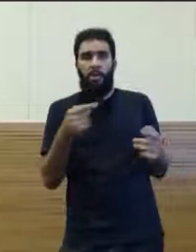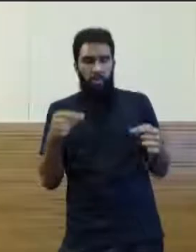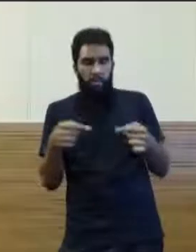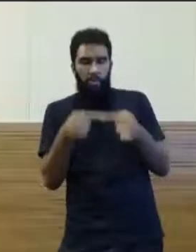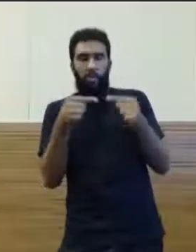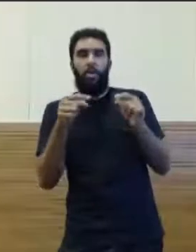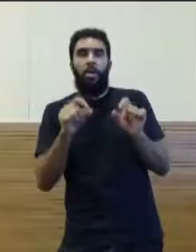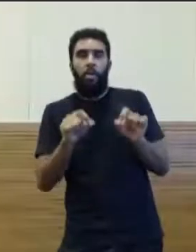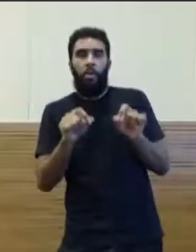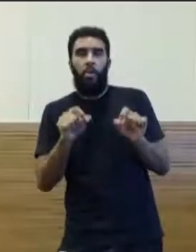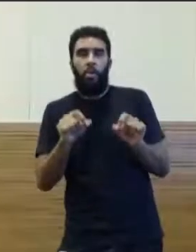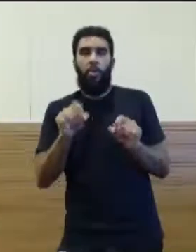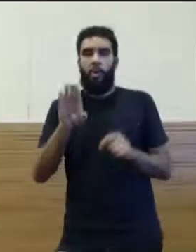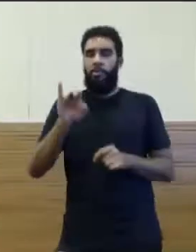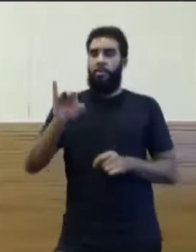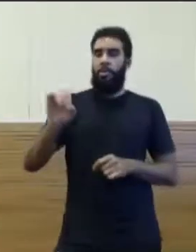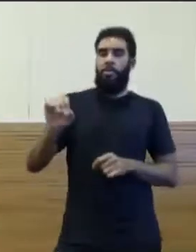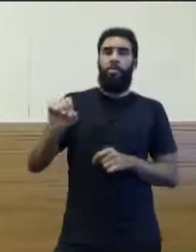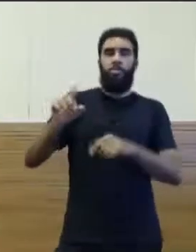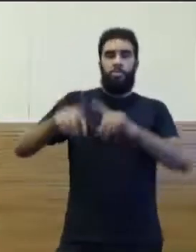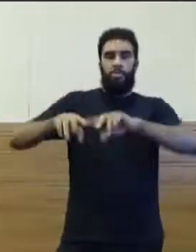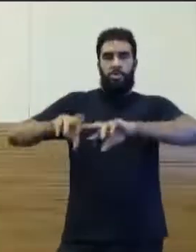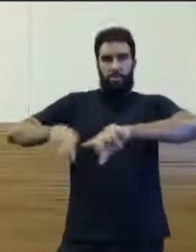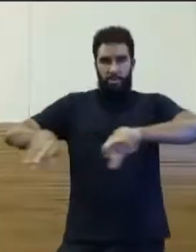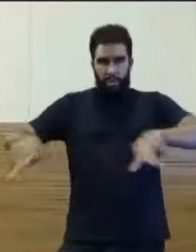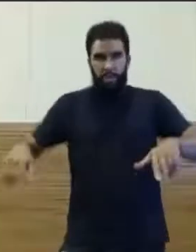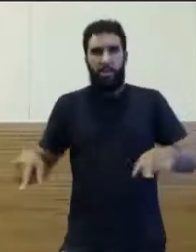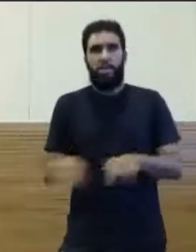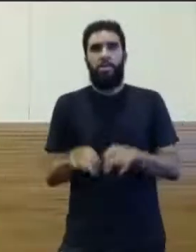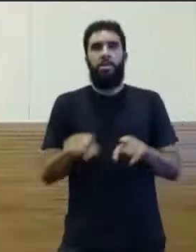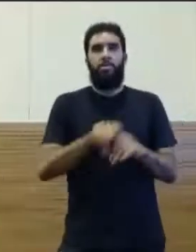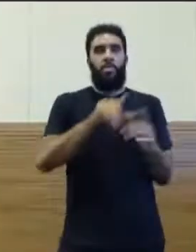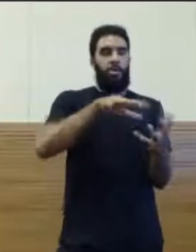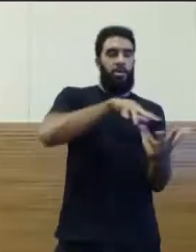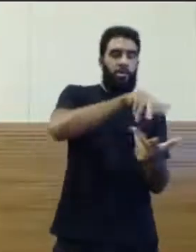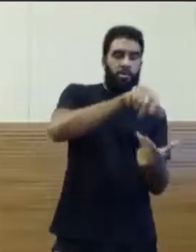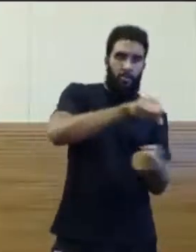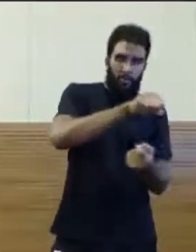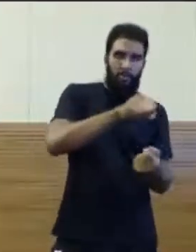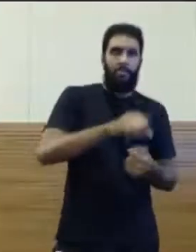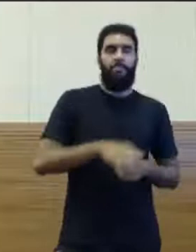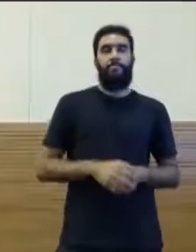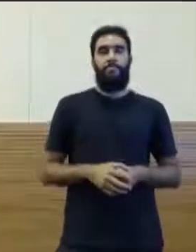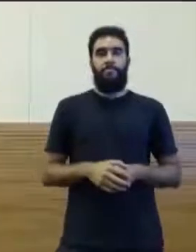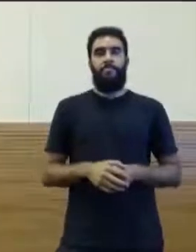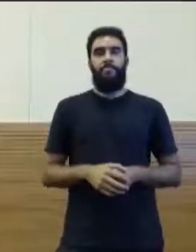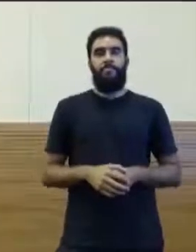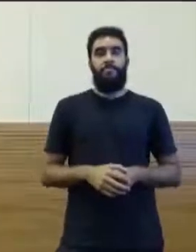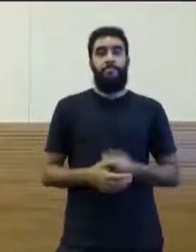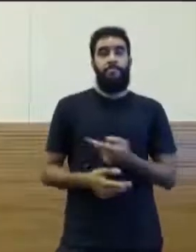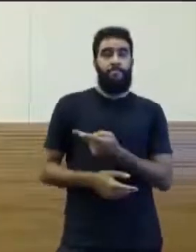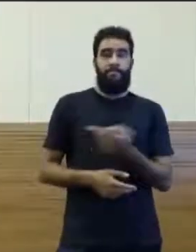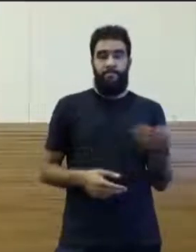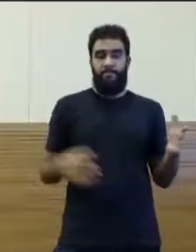how food should be in harmony with biodiversity and sustainability of the environment.